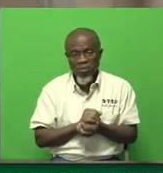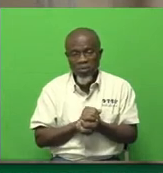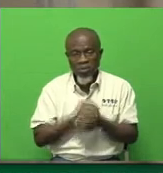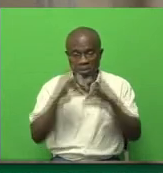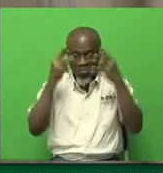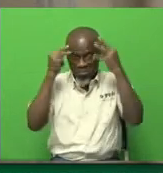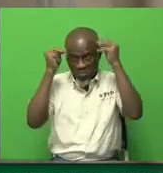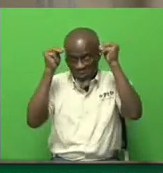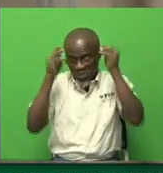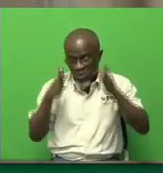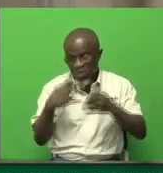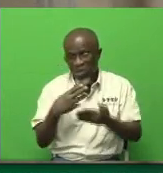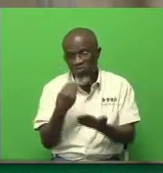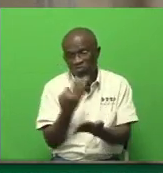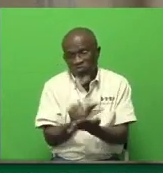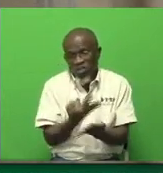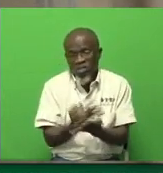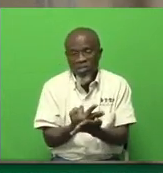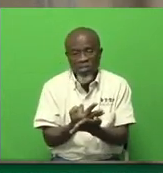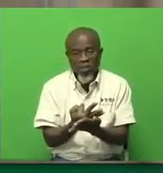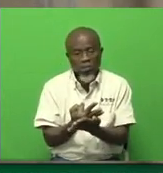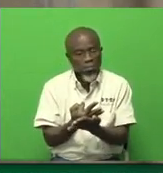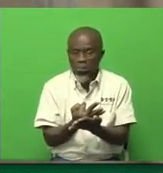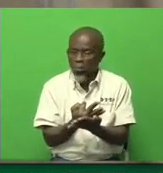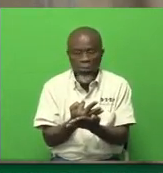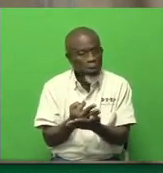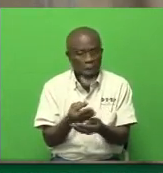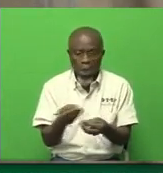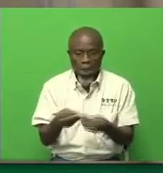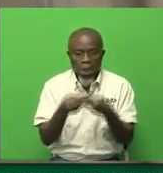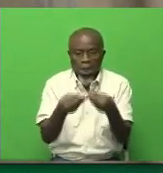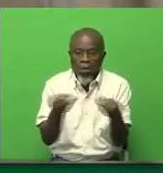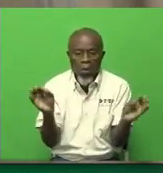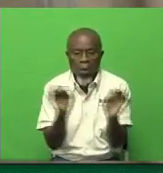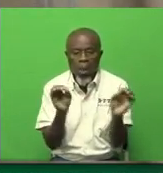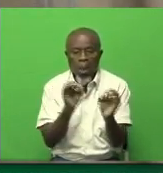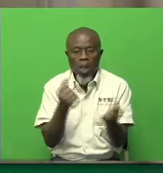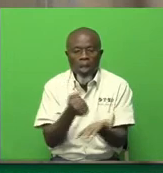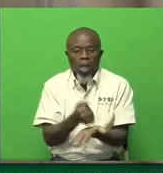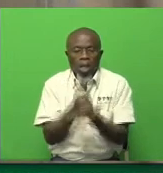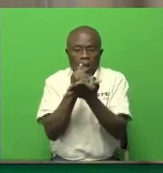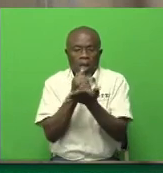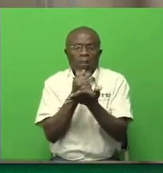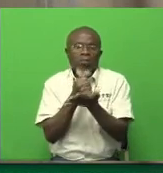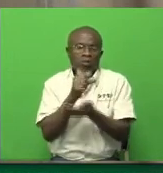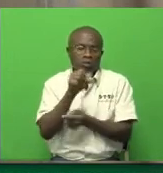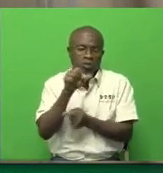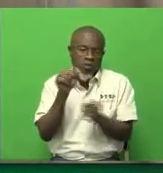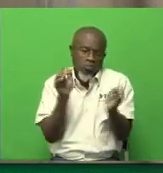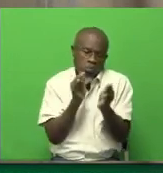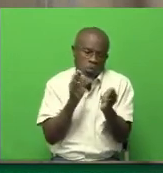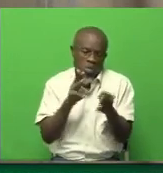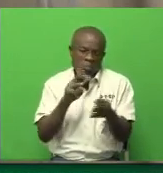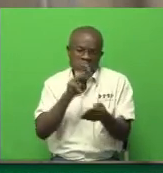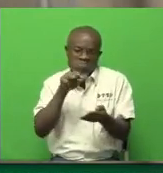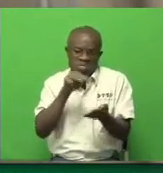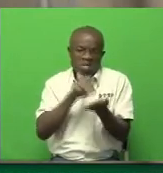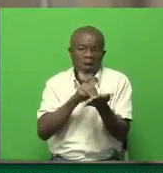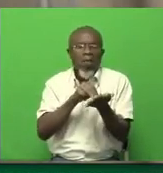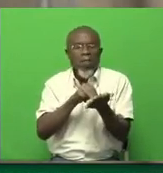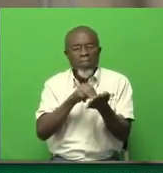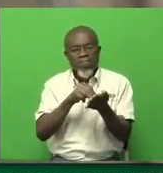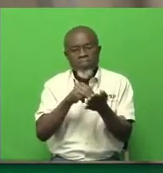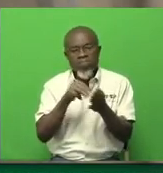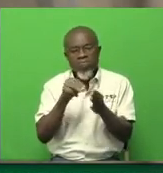presentation did nothing to help those small and medium Enterprises Mr Deputy speaker Mr